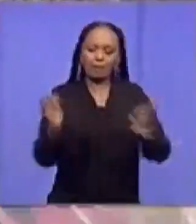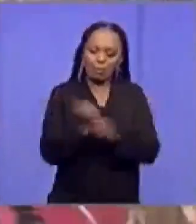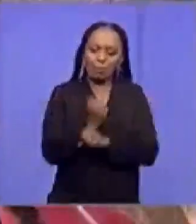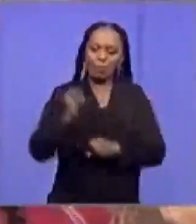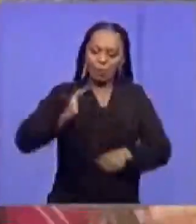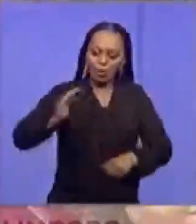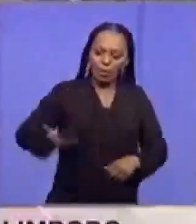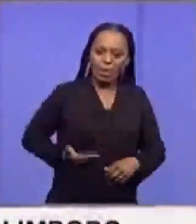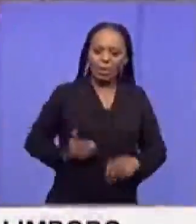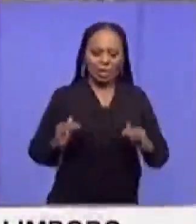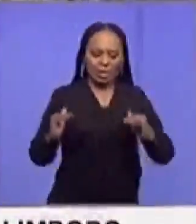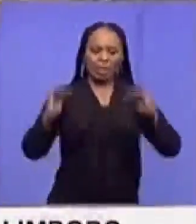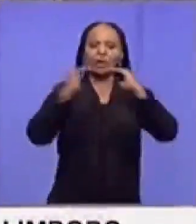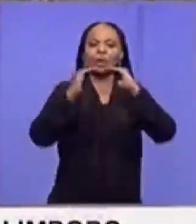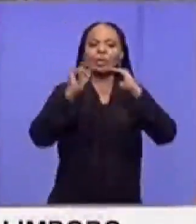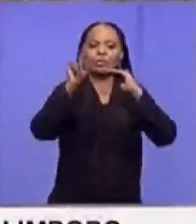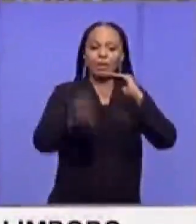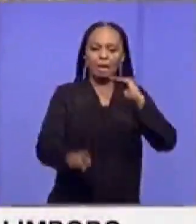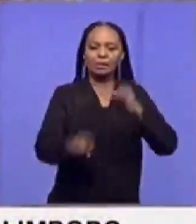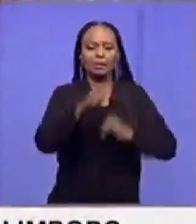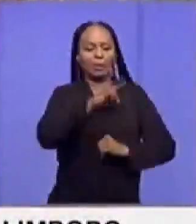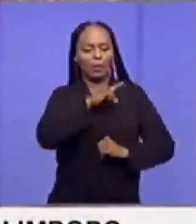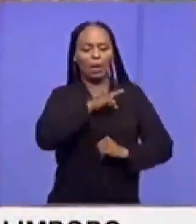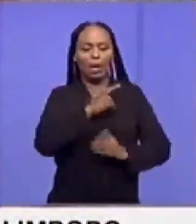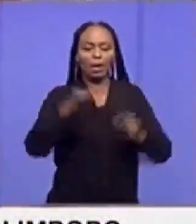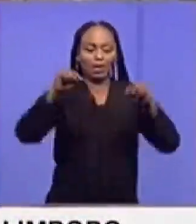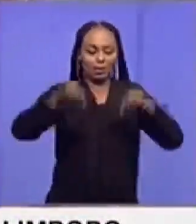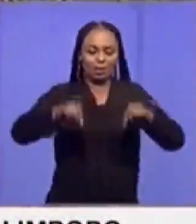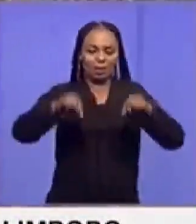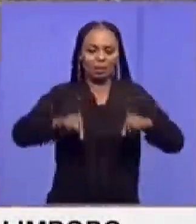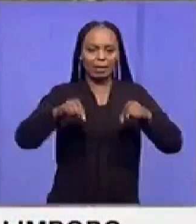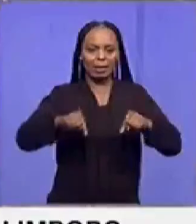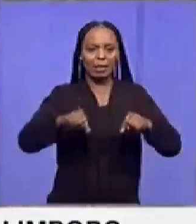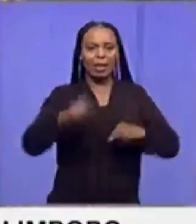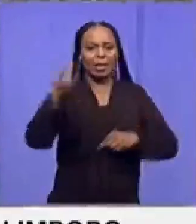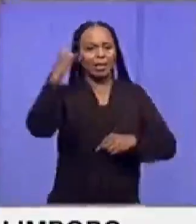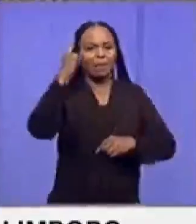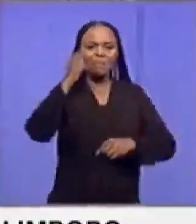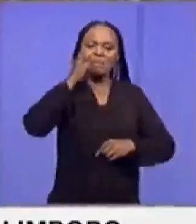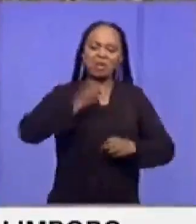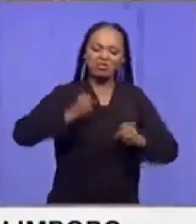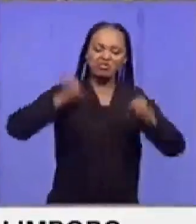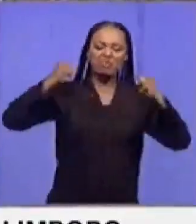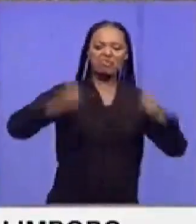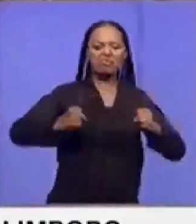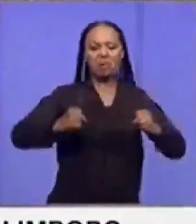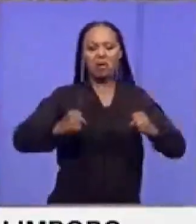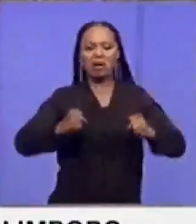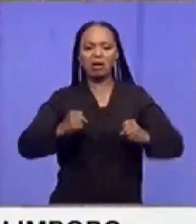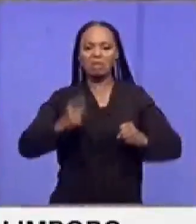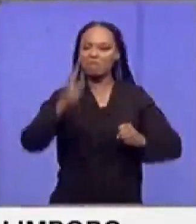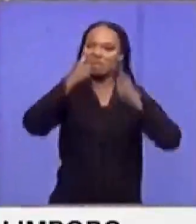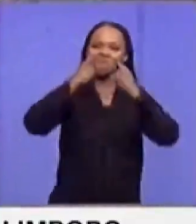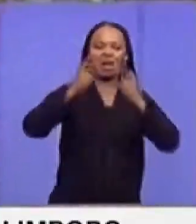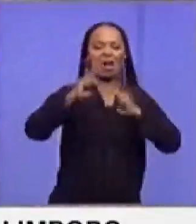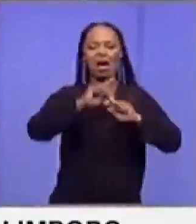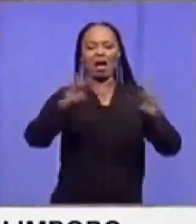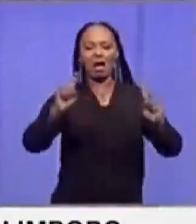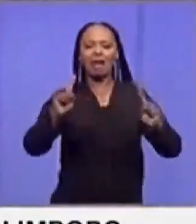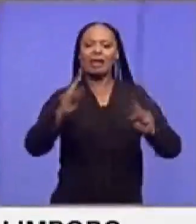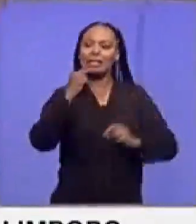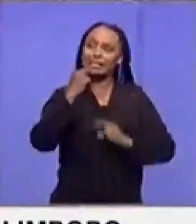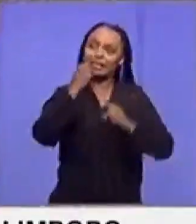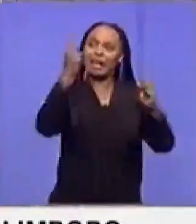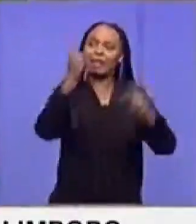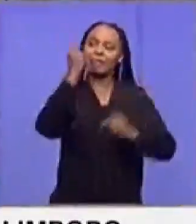re lekane go be le equality re lebeletše taba ya gore re be re boditše gore monna ke nku o santse re a lela teng jalo re men speak out